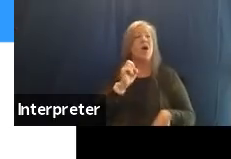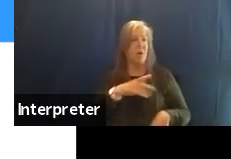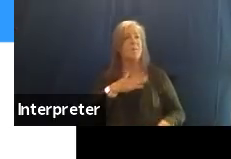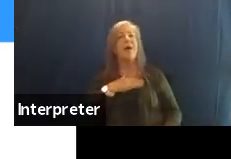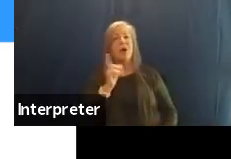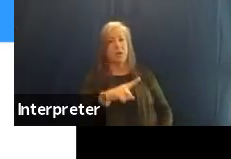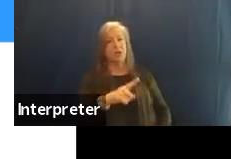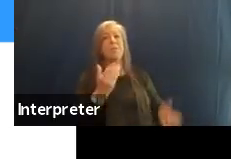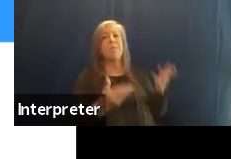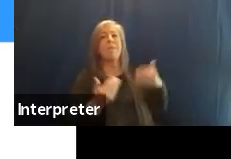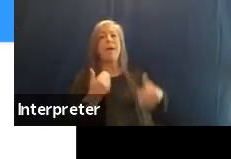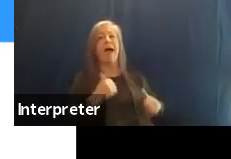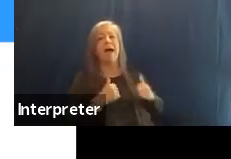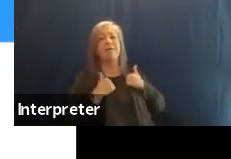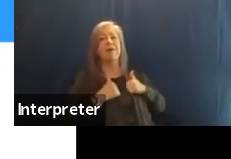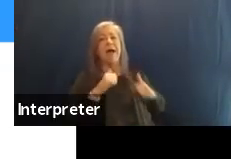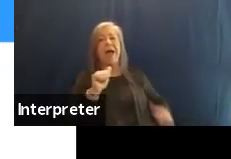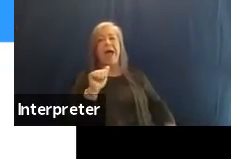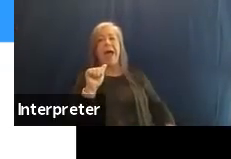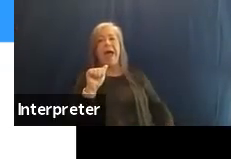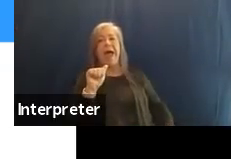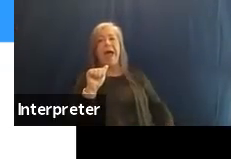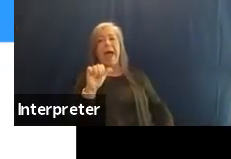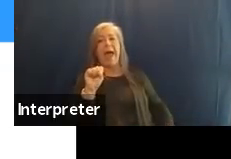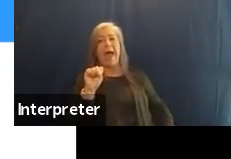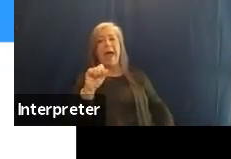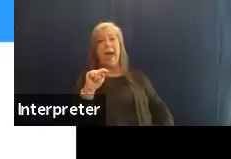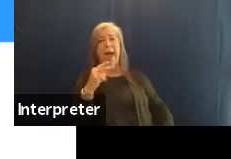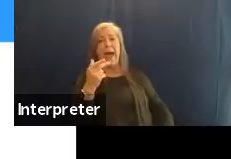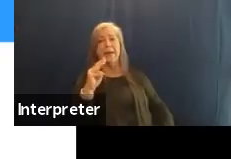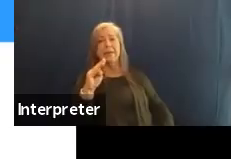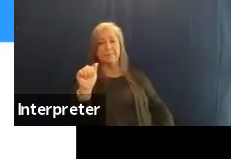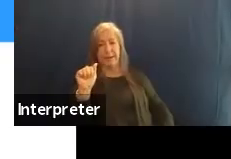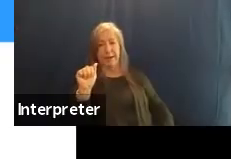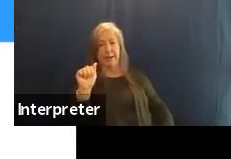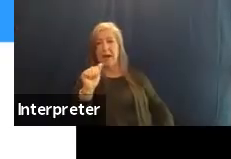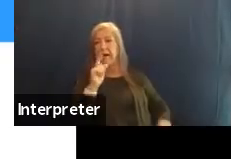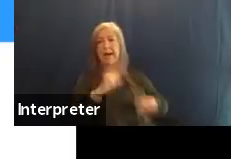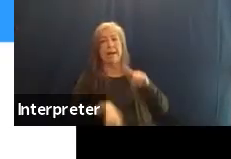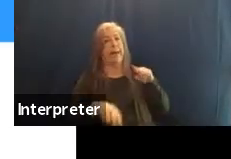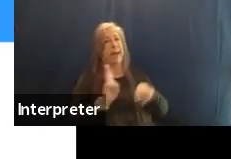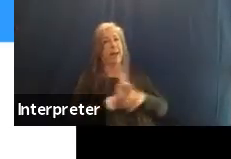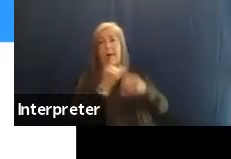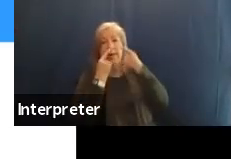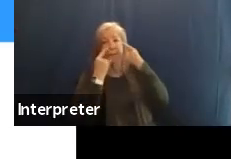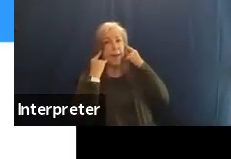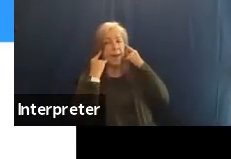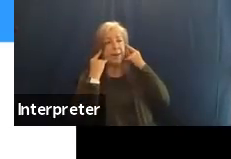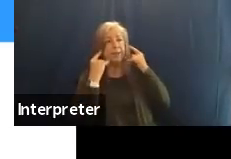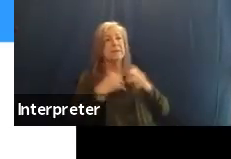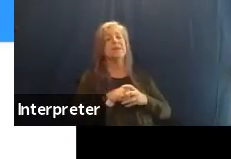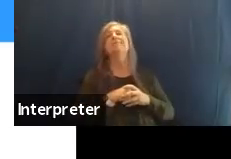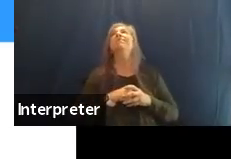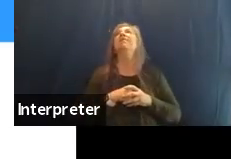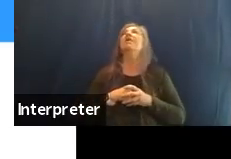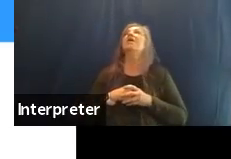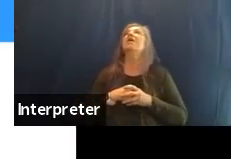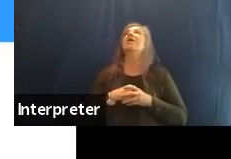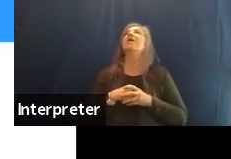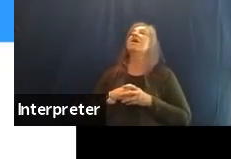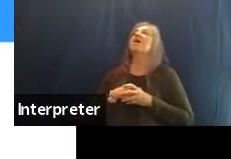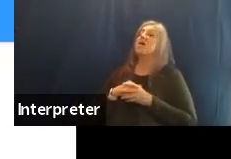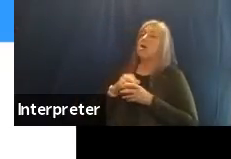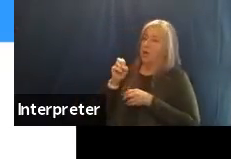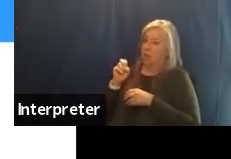So I cannot speak for everyone's providers and the conversations they're having with their own healthcare provider. I will say